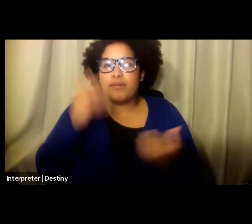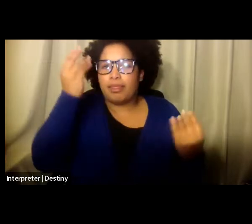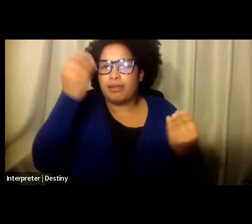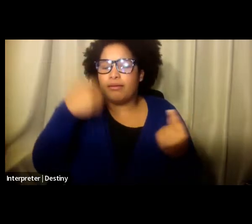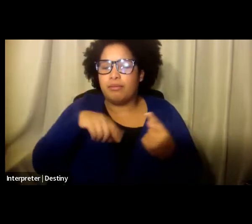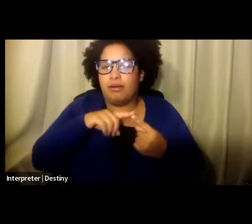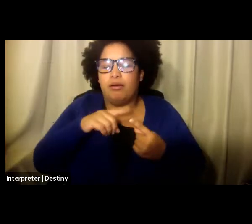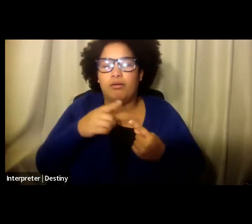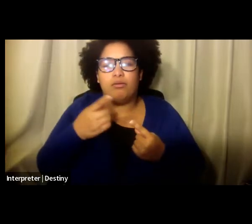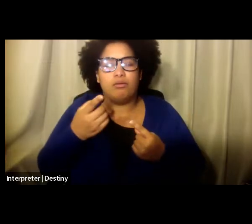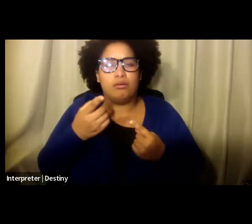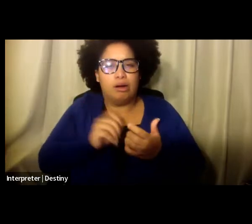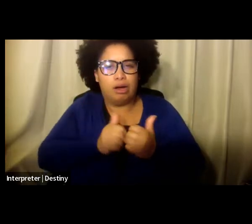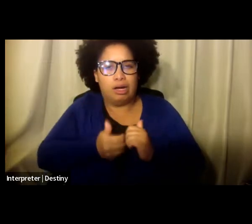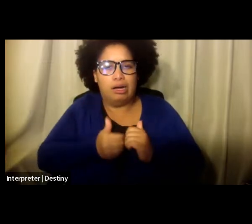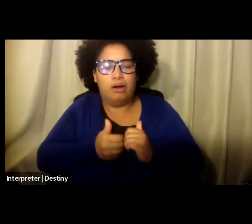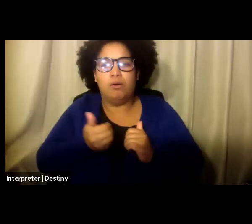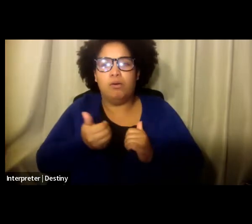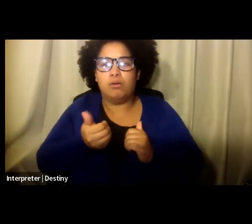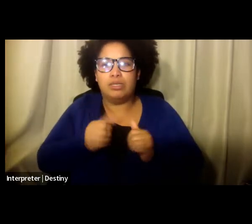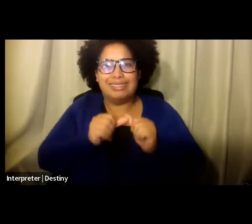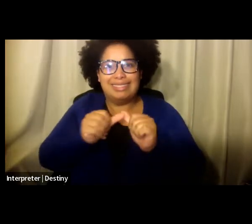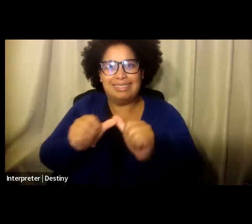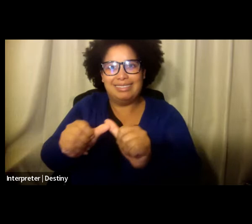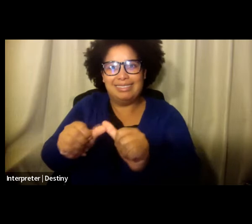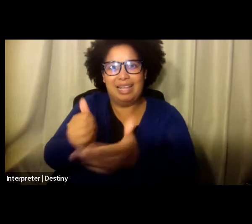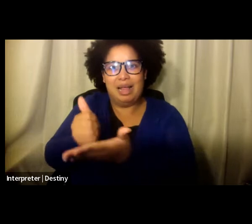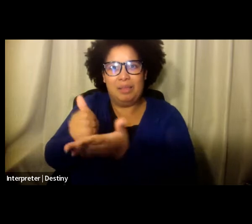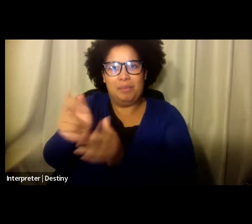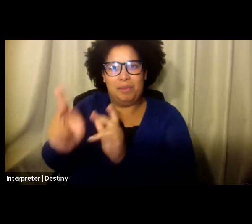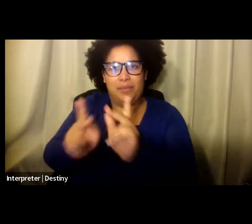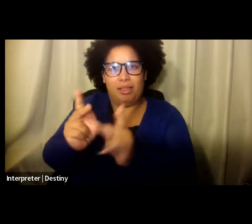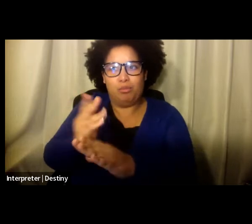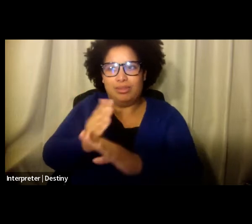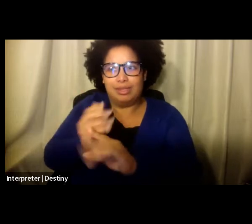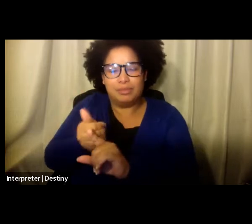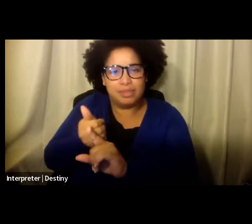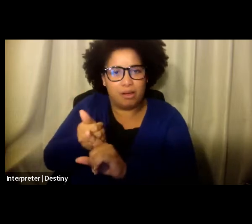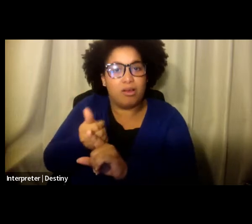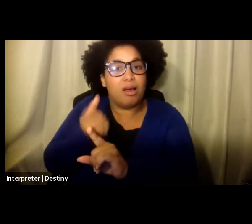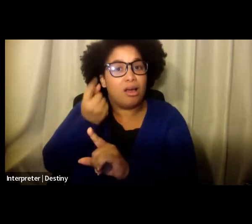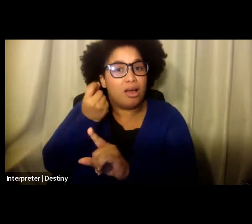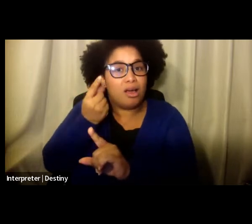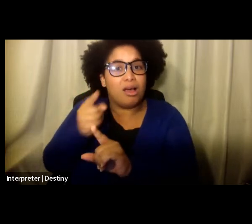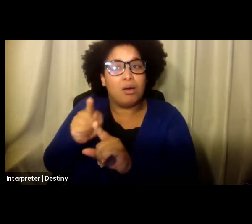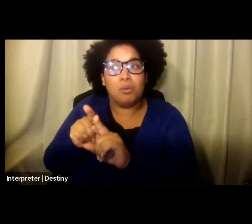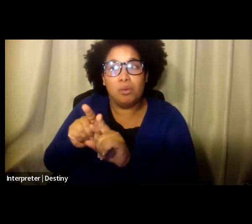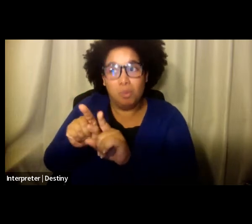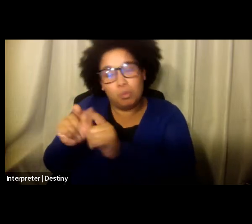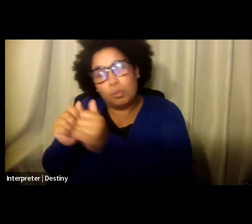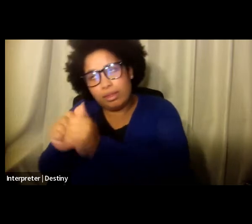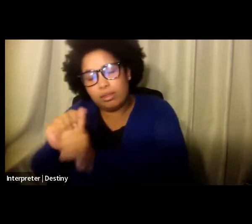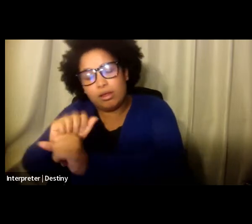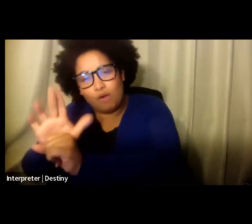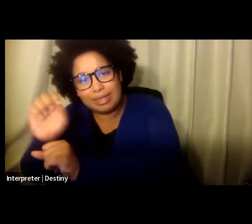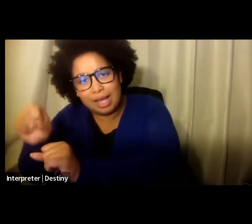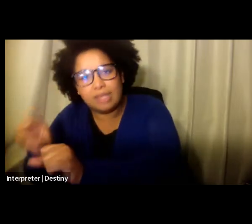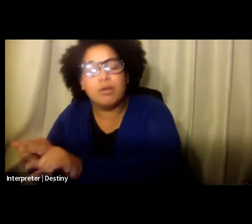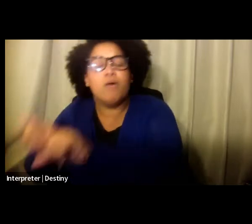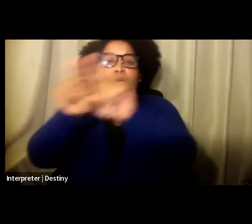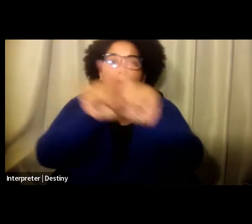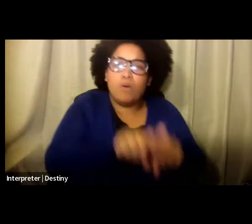about not only how we continue to help people to protect themselves with COVID, how do we